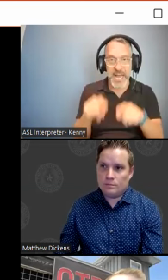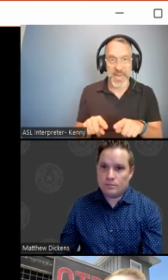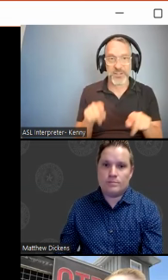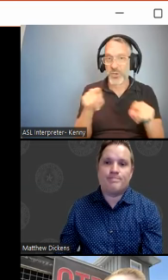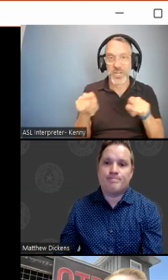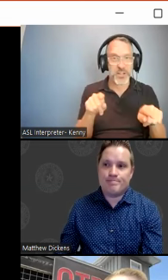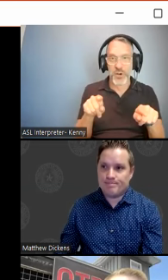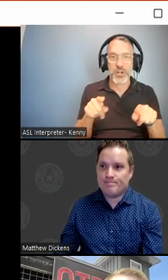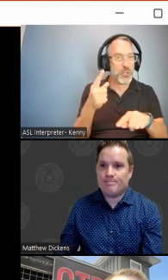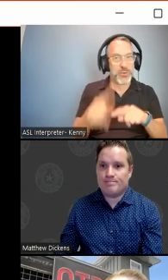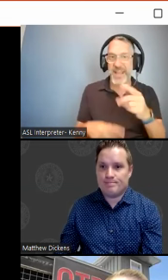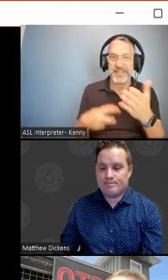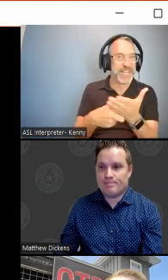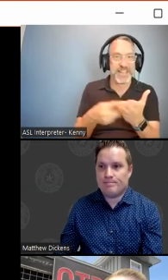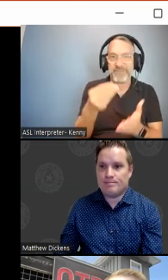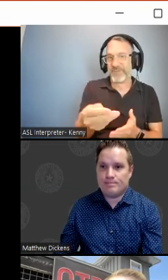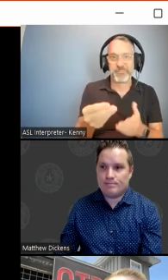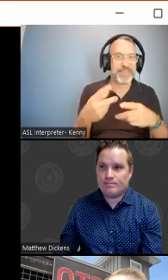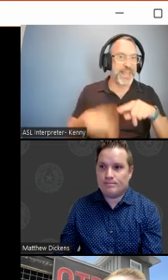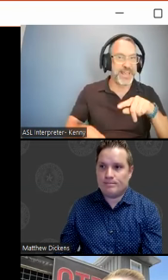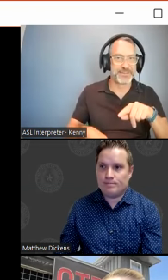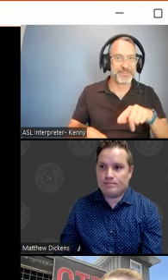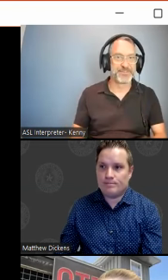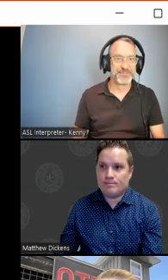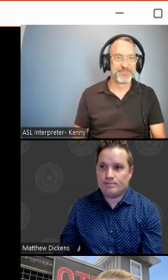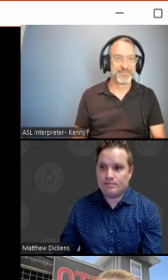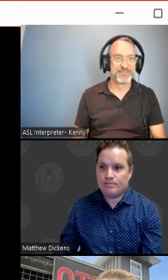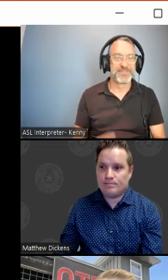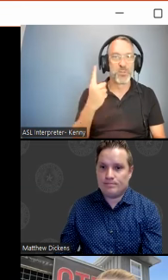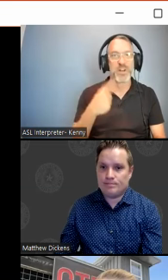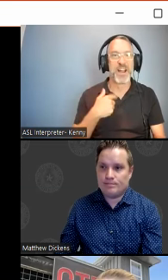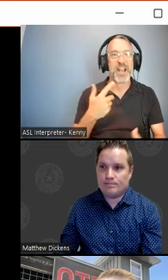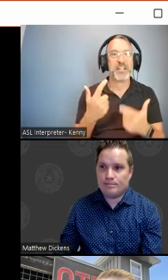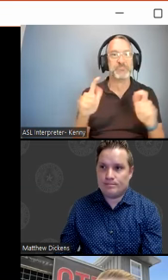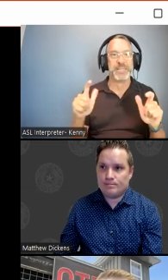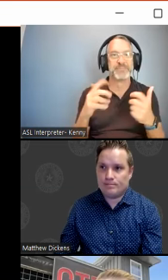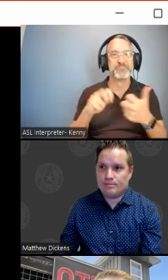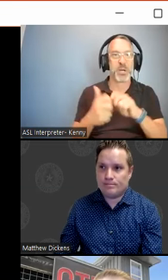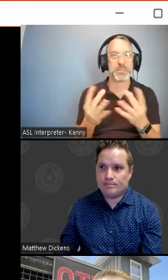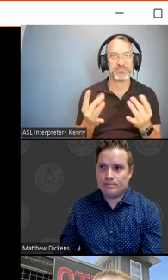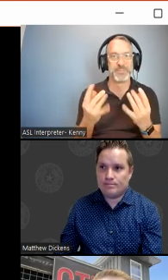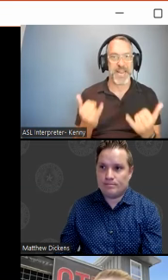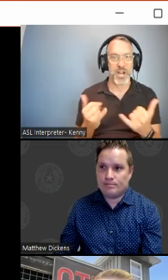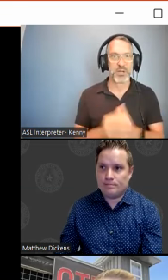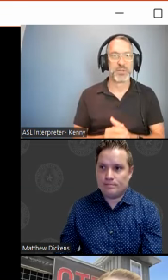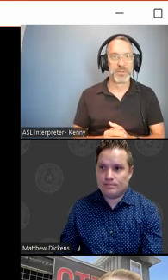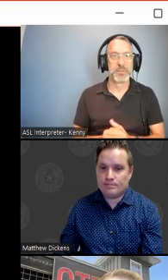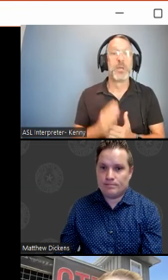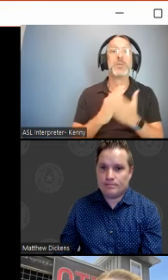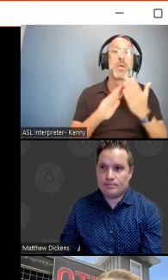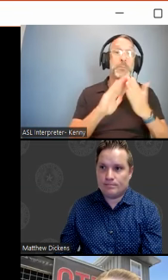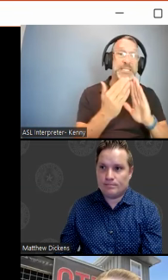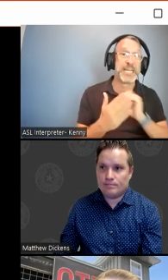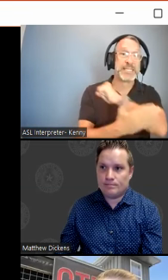can actually be enforced. That's one of our biggest problems right now, and something cities,